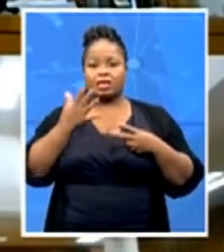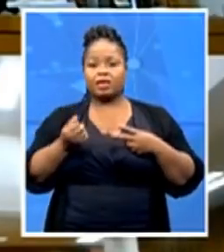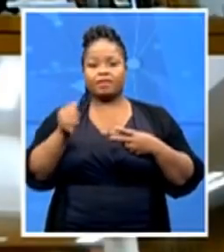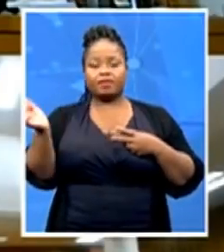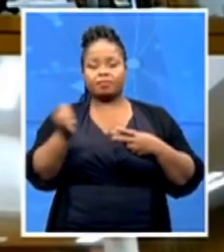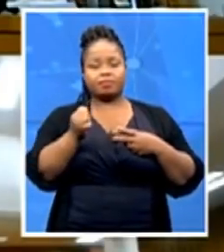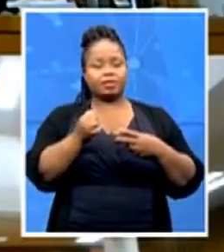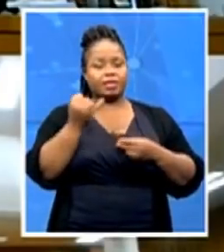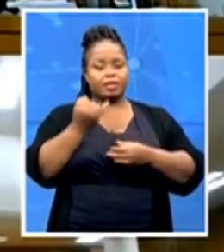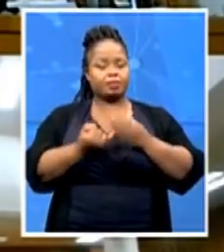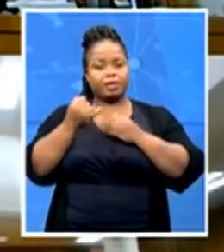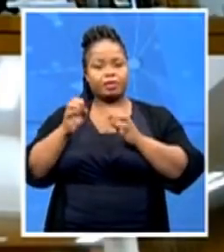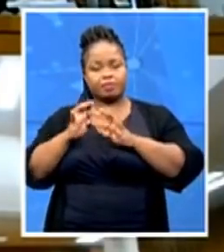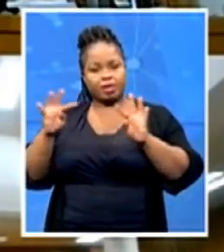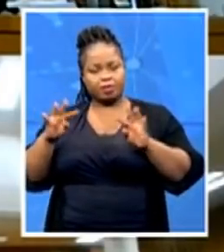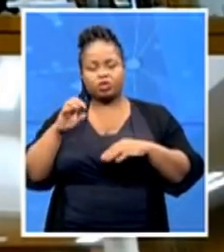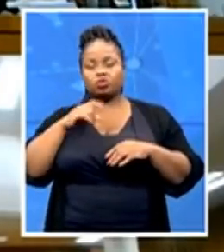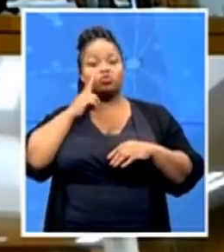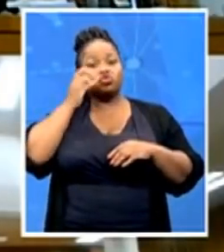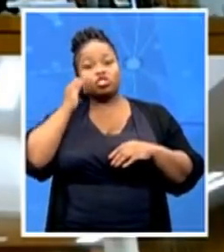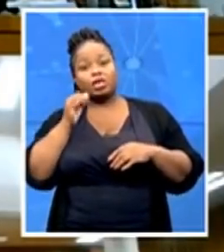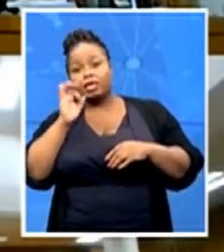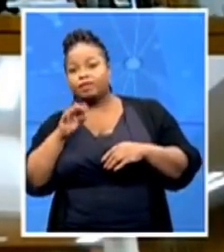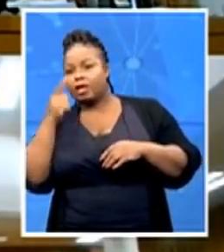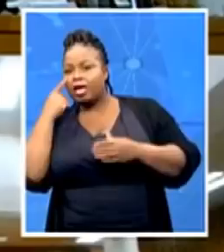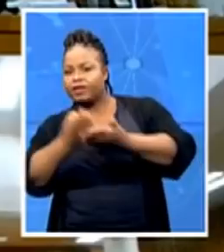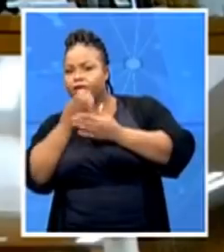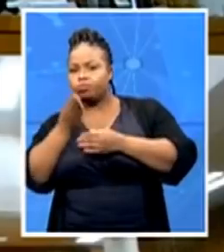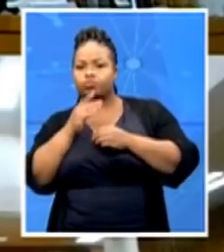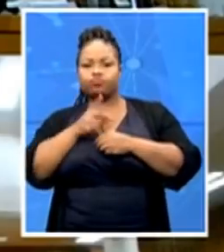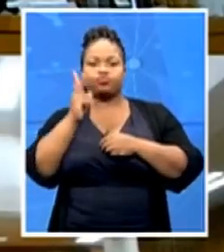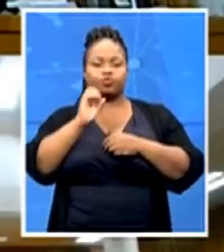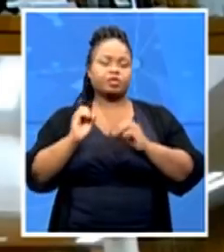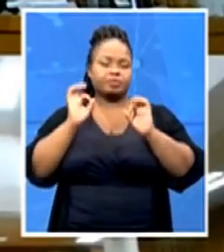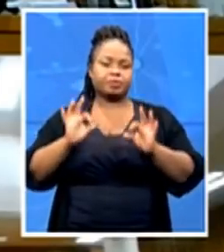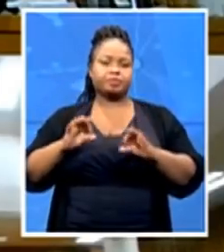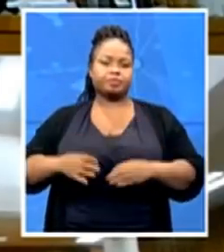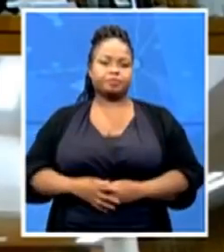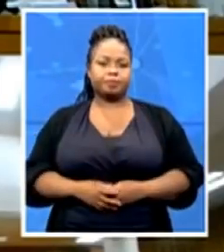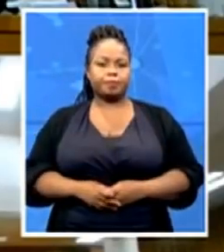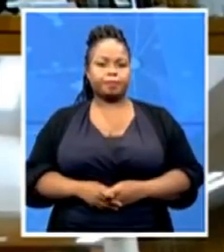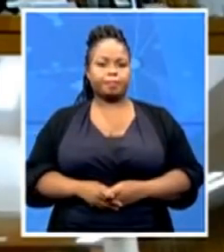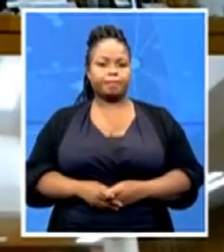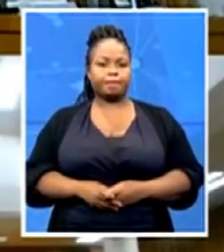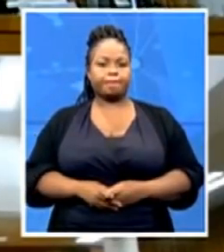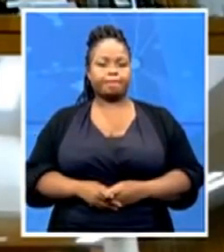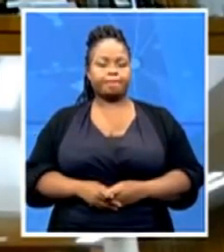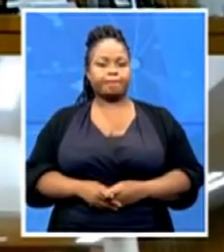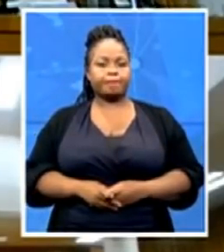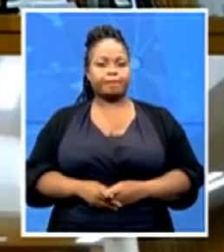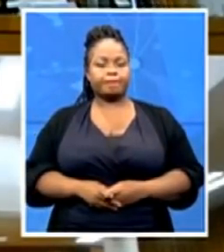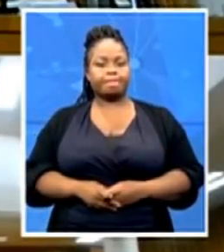facie evidence supporting the charge or charges. The adoption by the Assembly of rules regulating that